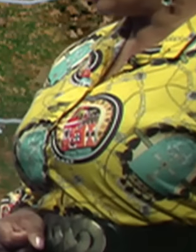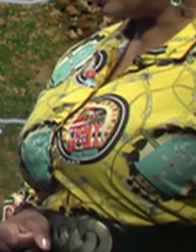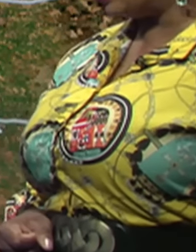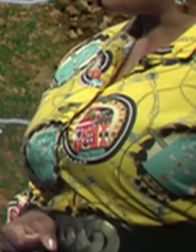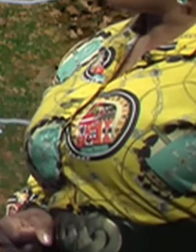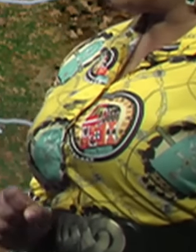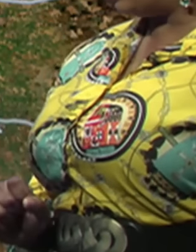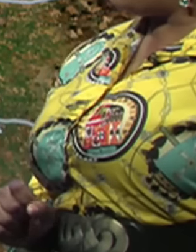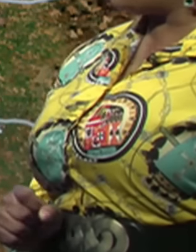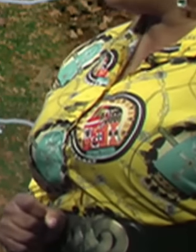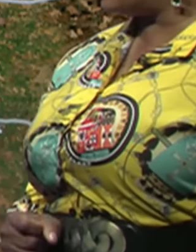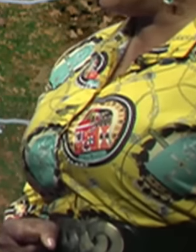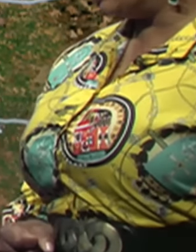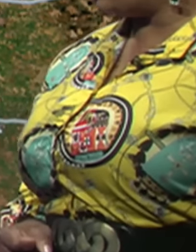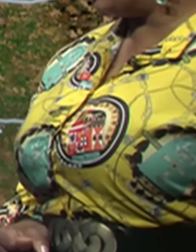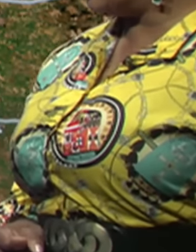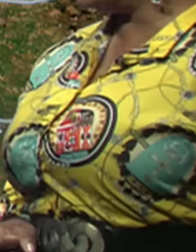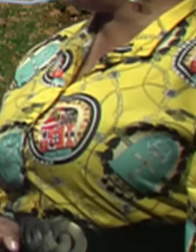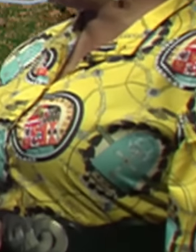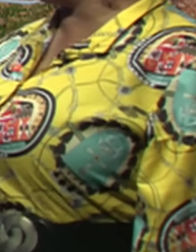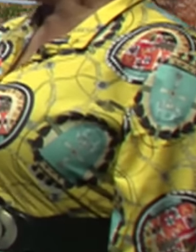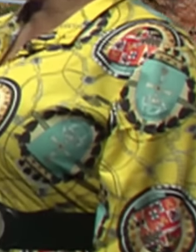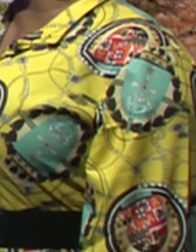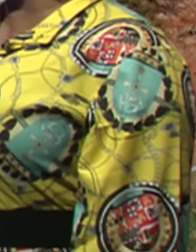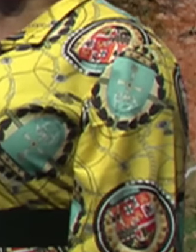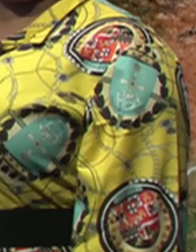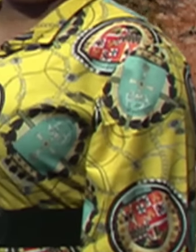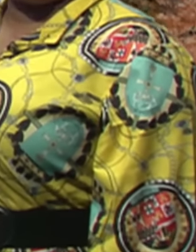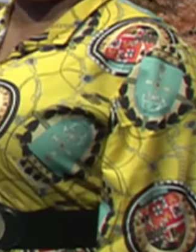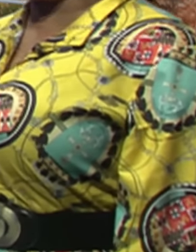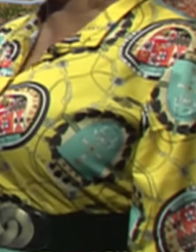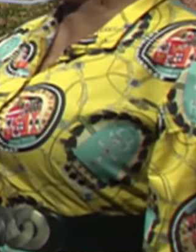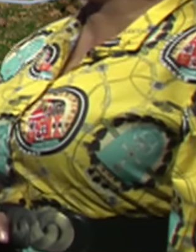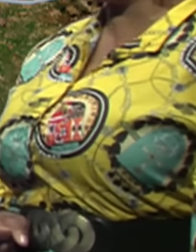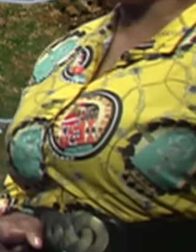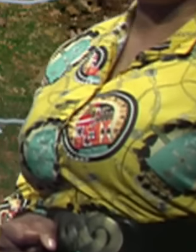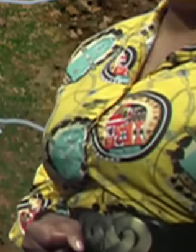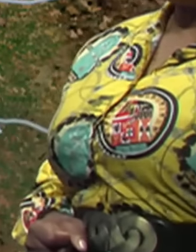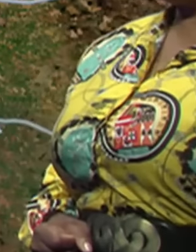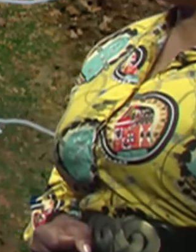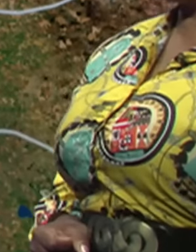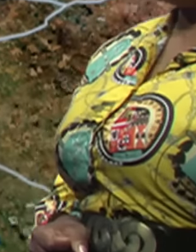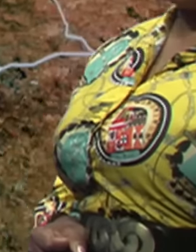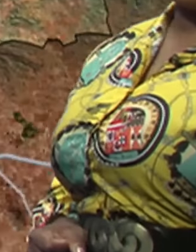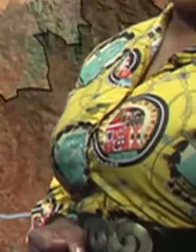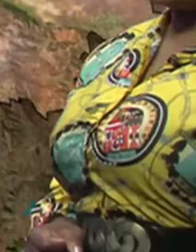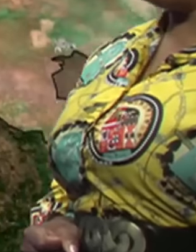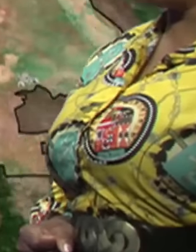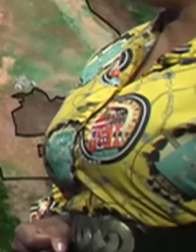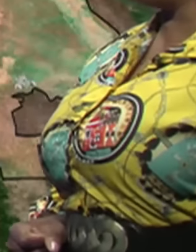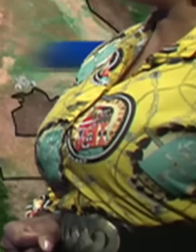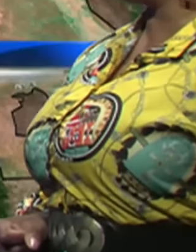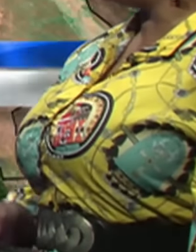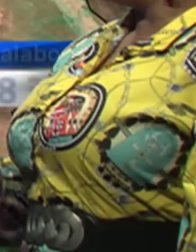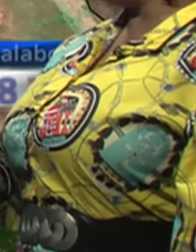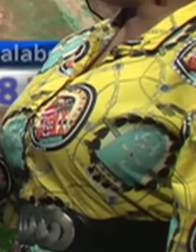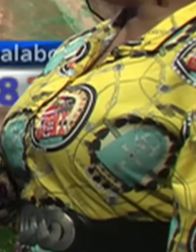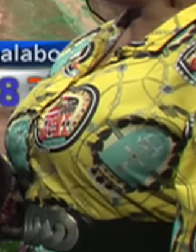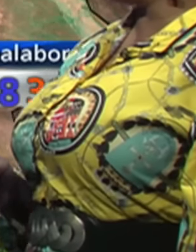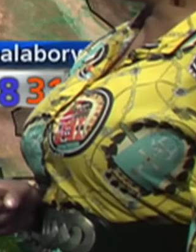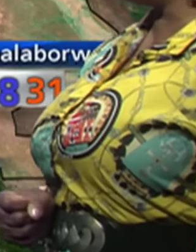tše dintšanaga go tla be go tonya dinakonyana tše itseng epe go tla ruthela Johannesburg tša 22 re lebelela jalo province ya Limpopo go la go Sasa